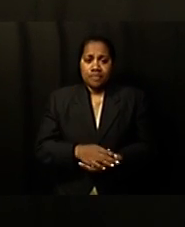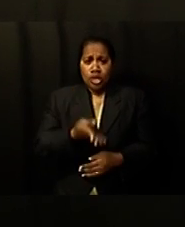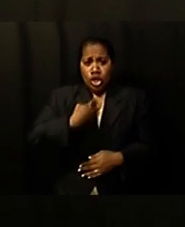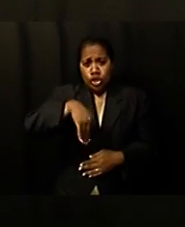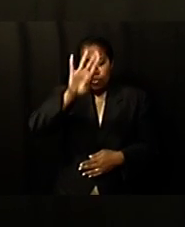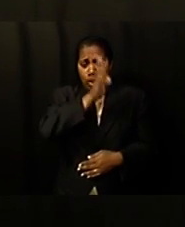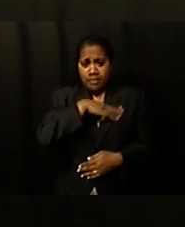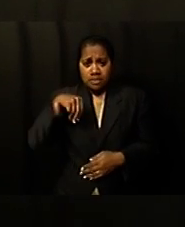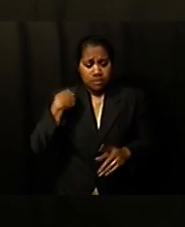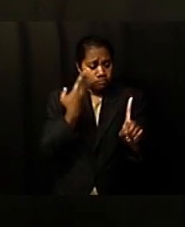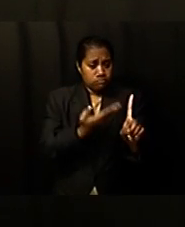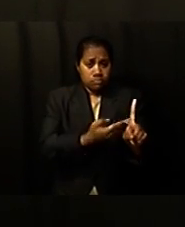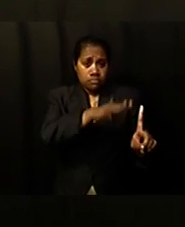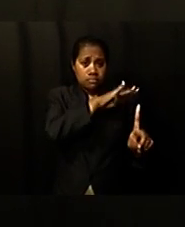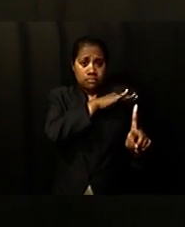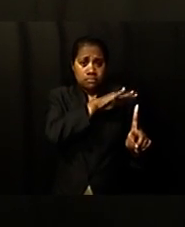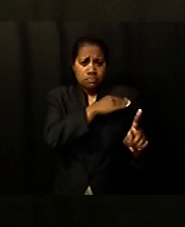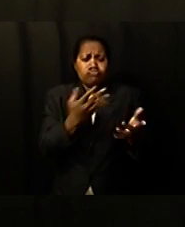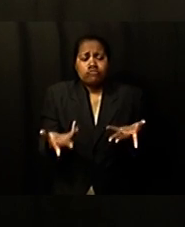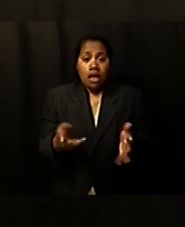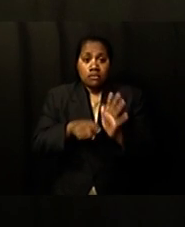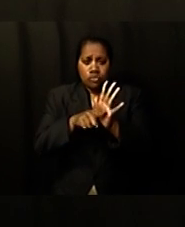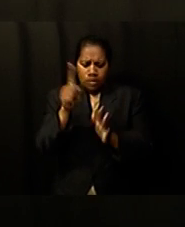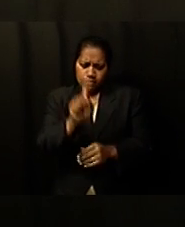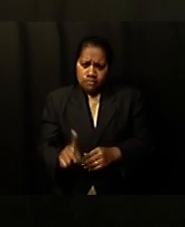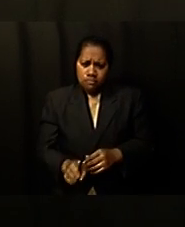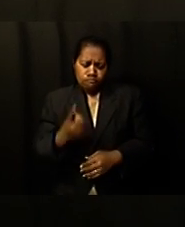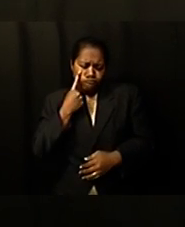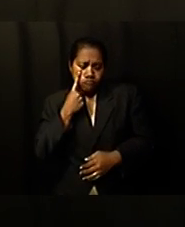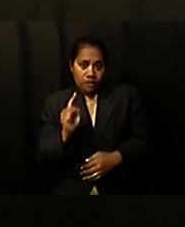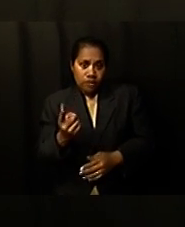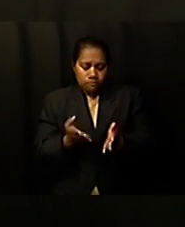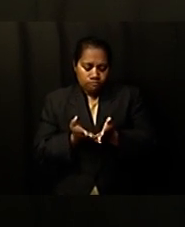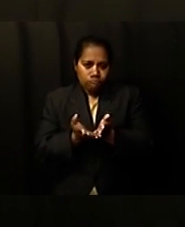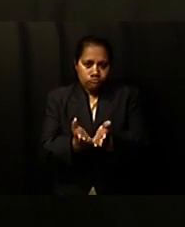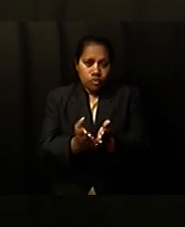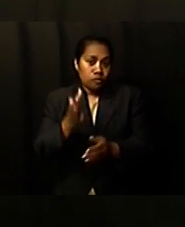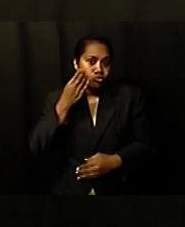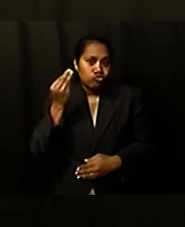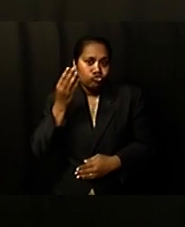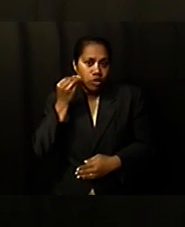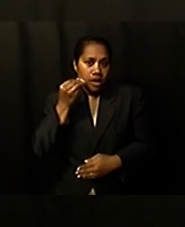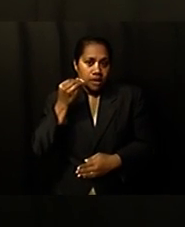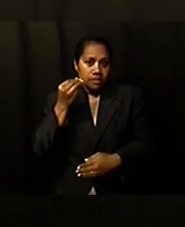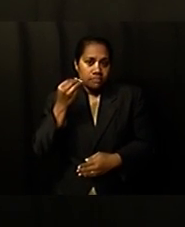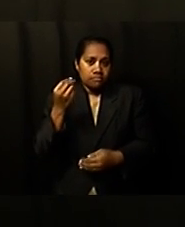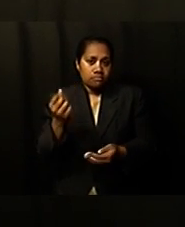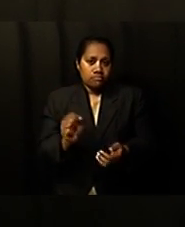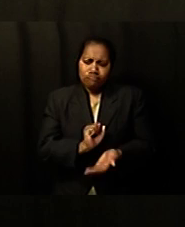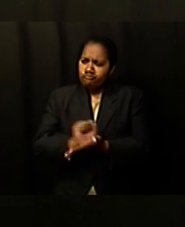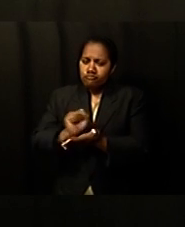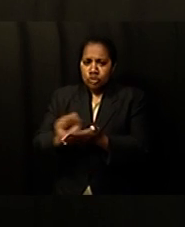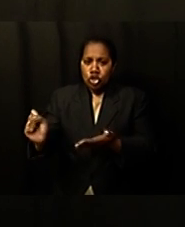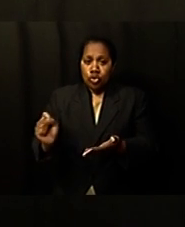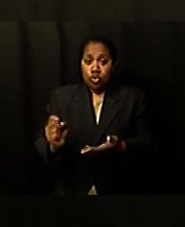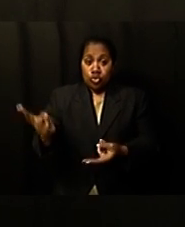Tora. The Prime Minister, Commodore Verengame Bainimarama, was in Lautoka today to see off the first shipment of sugar being exported